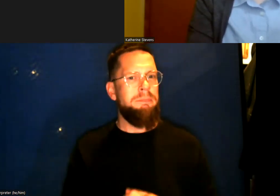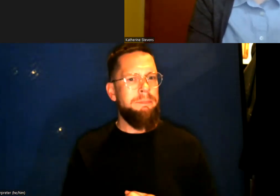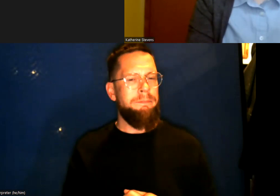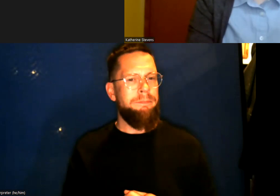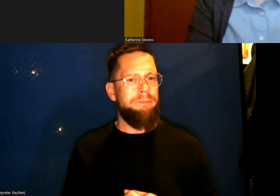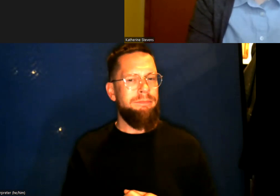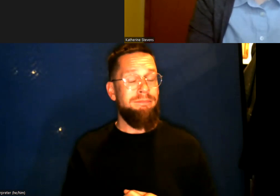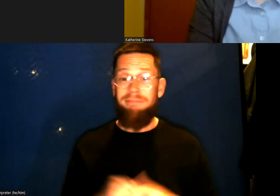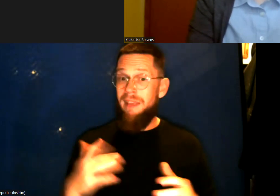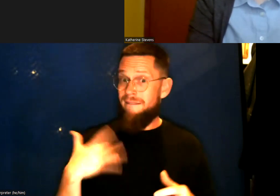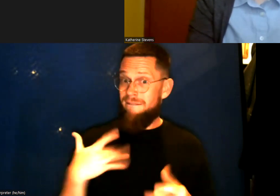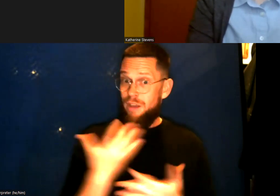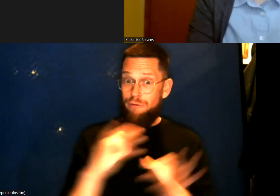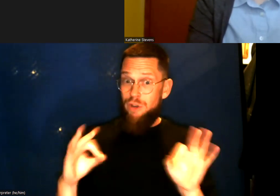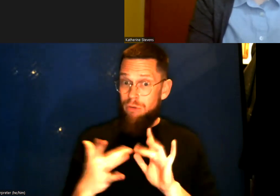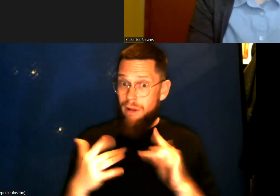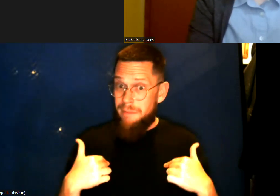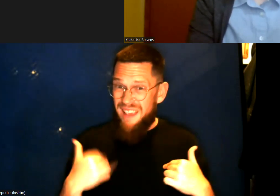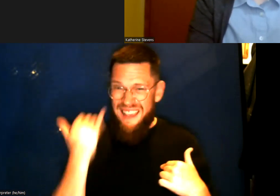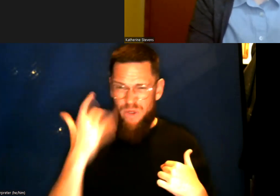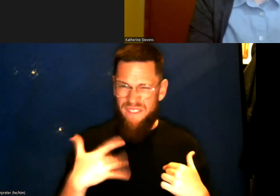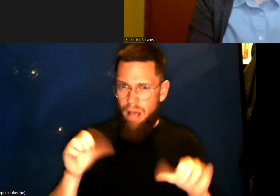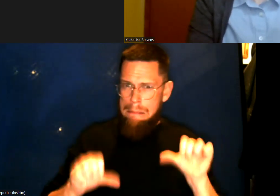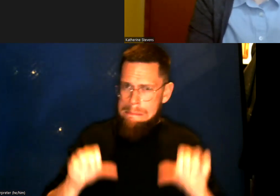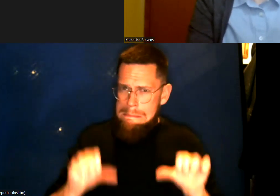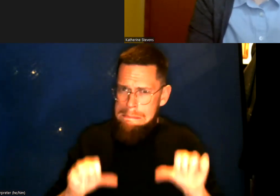feel free to reach out if you're really not sure about something